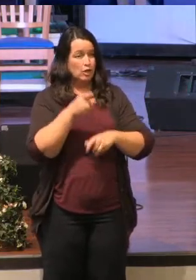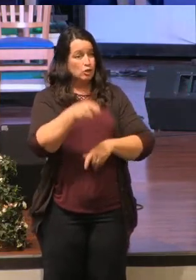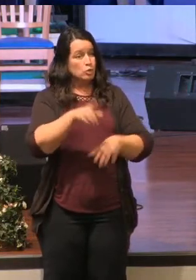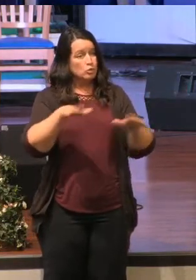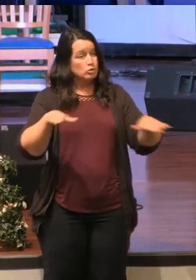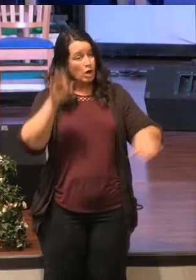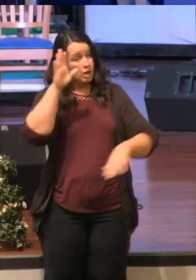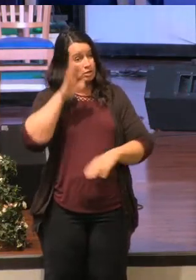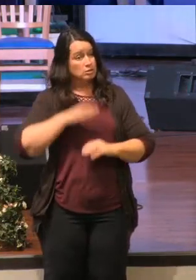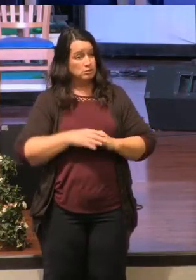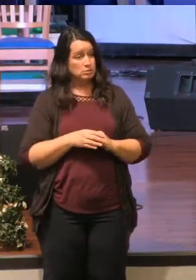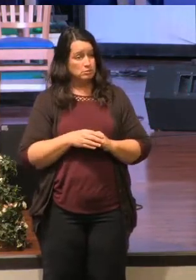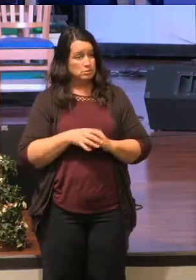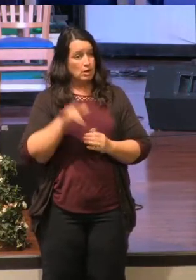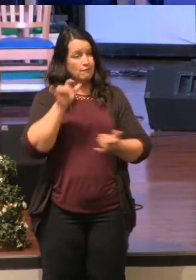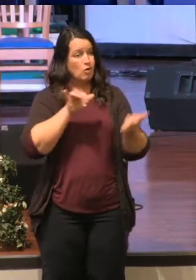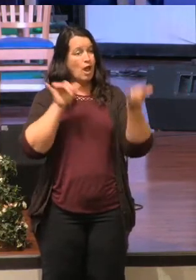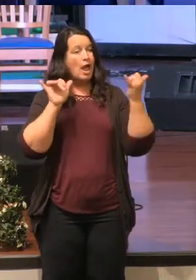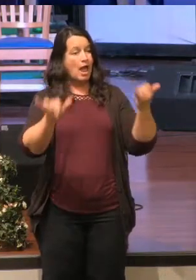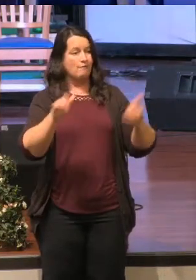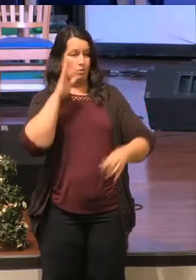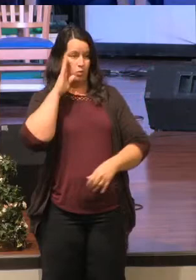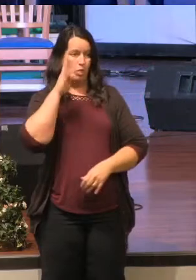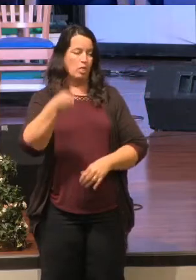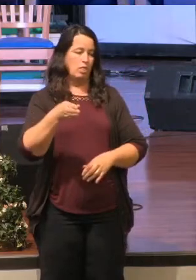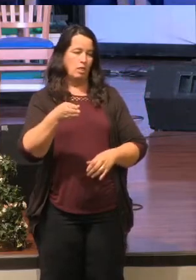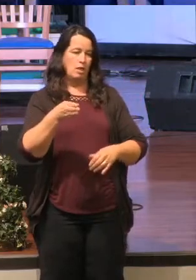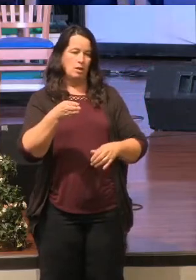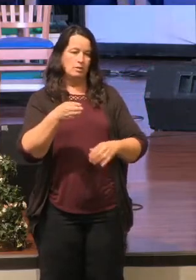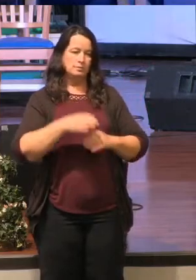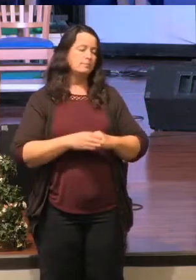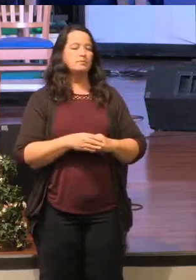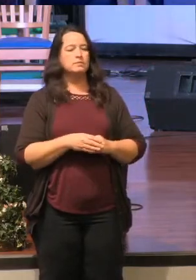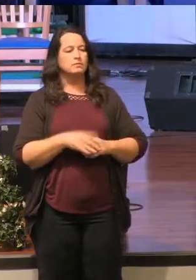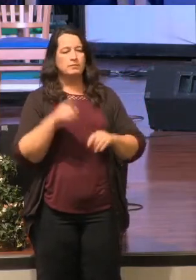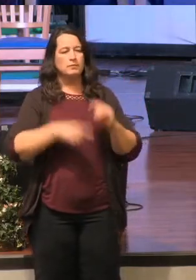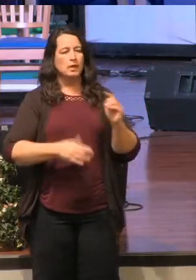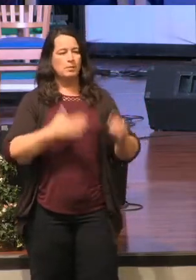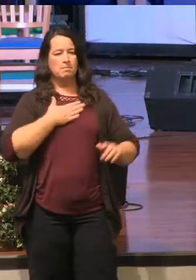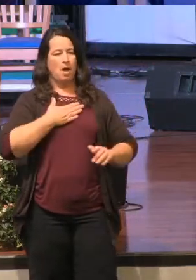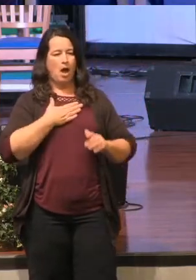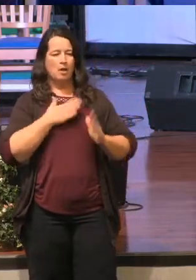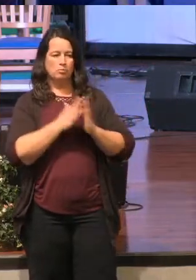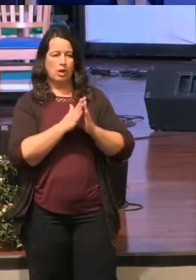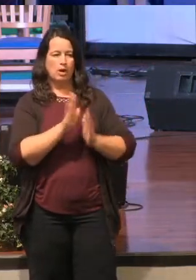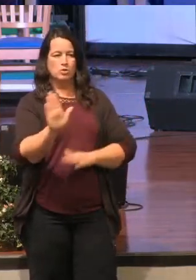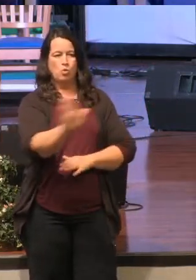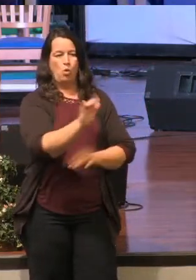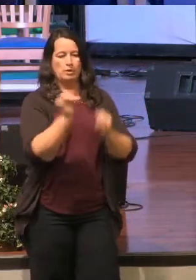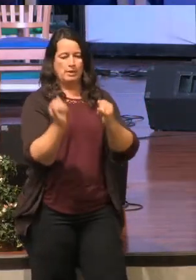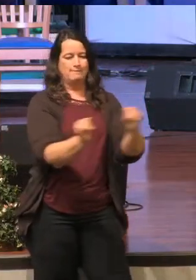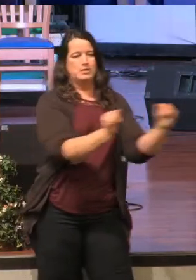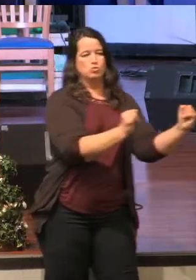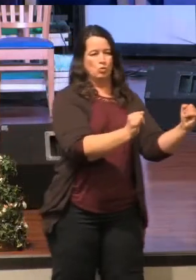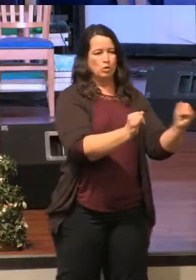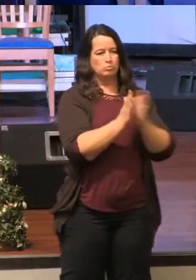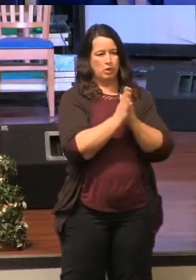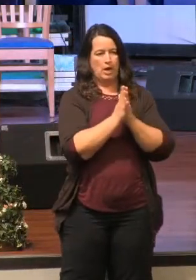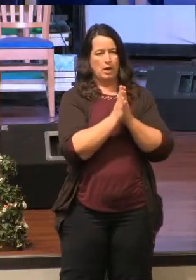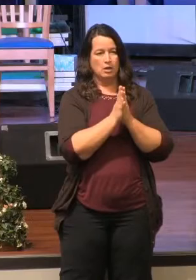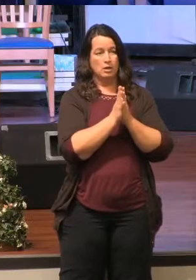of God, and you forever will be. But it can't be my prayer, it has to be your prayer. God sees your heart. The